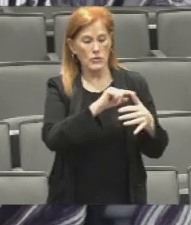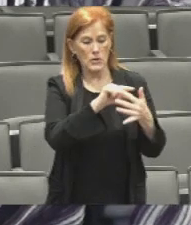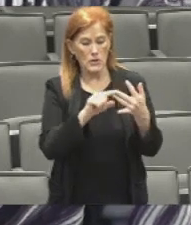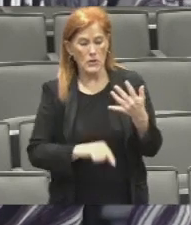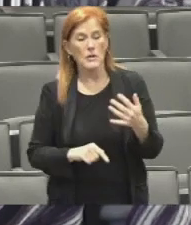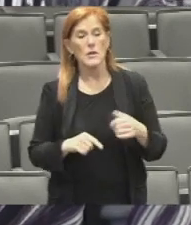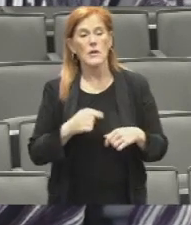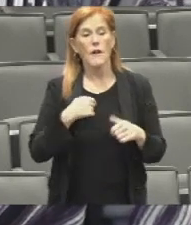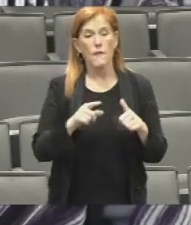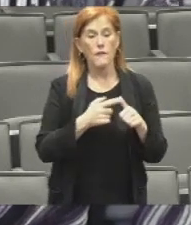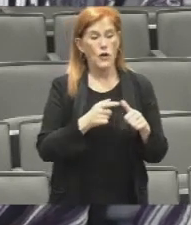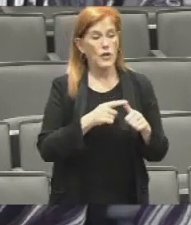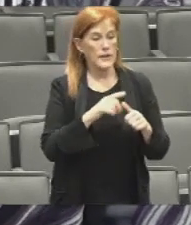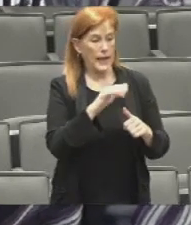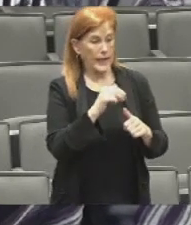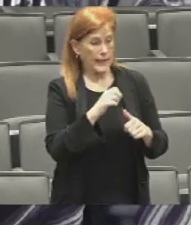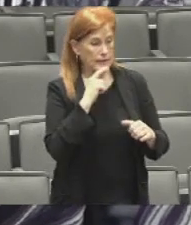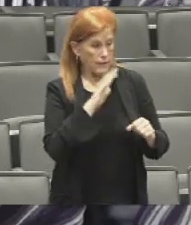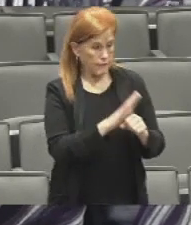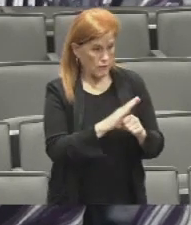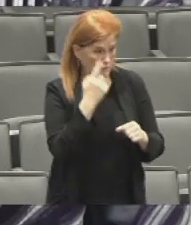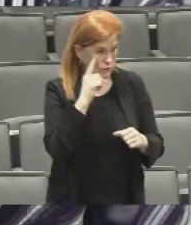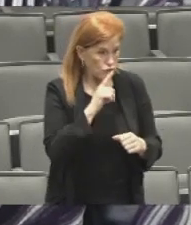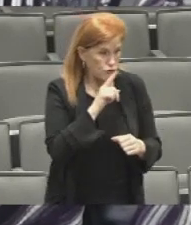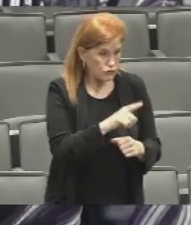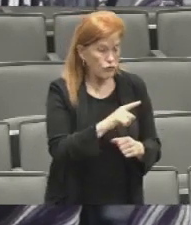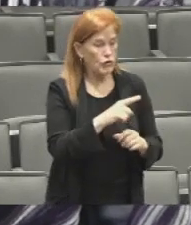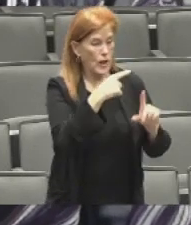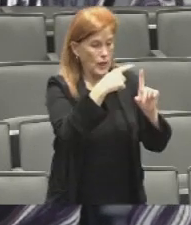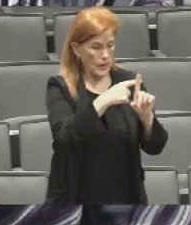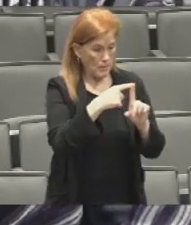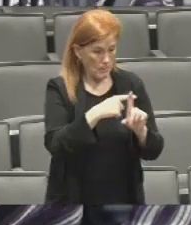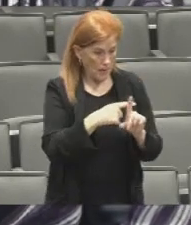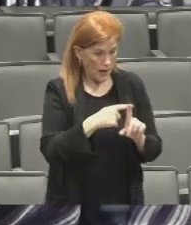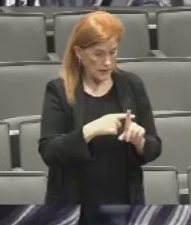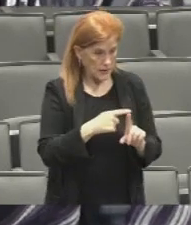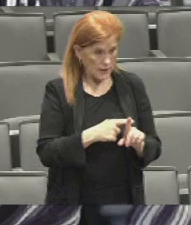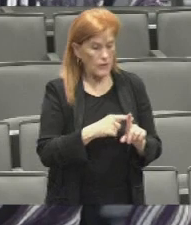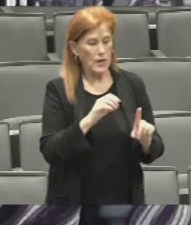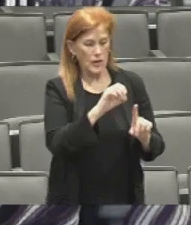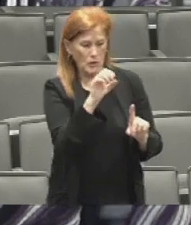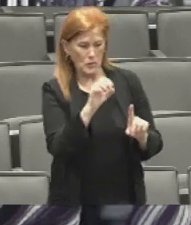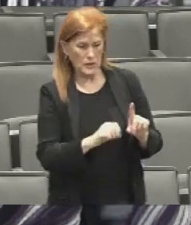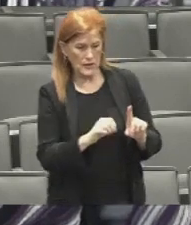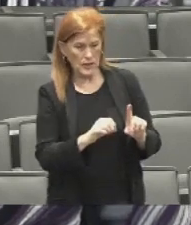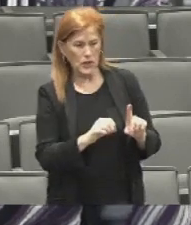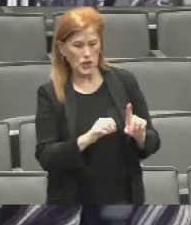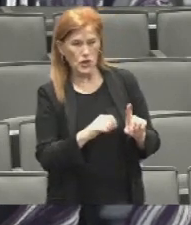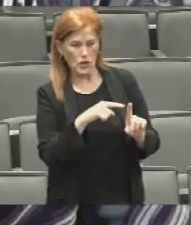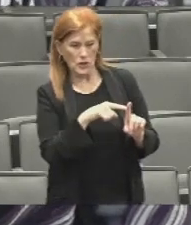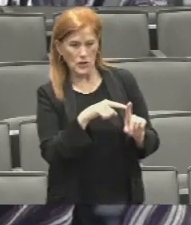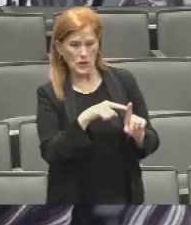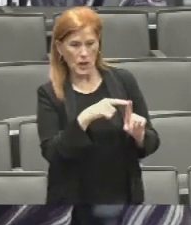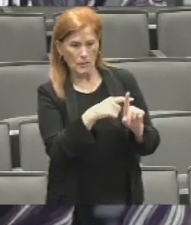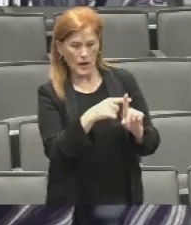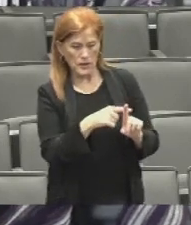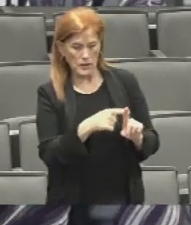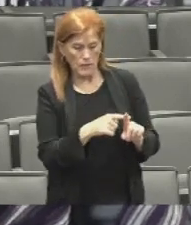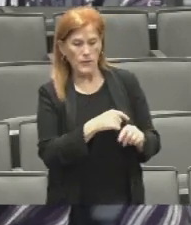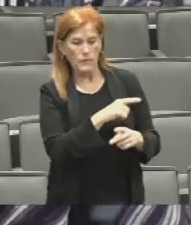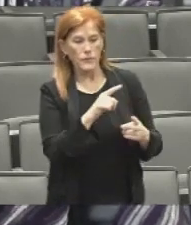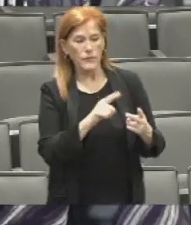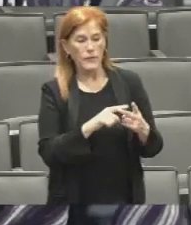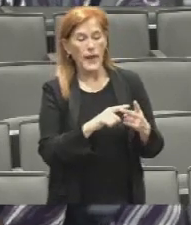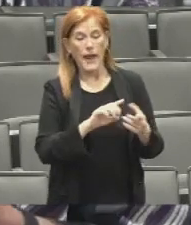the confirmed cases, the positivity, the percentage of positive cases, and the